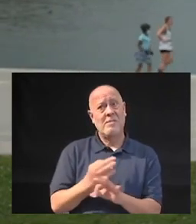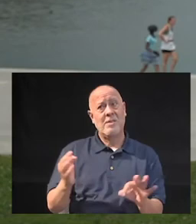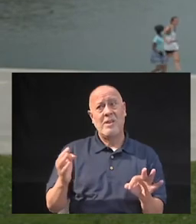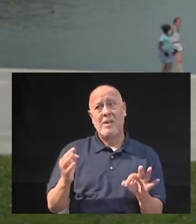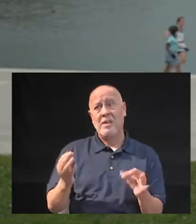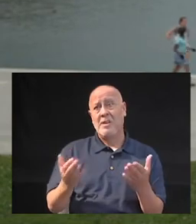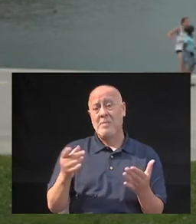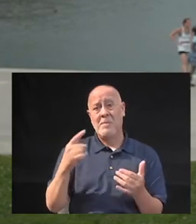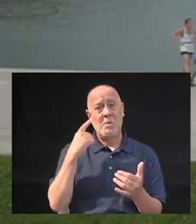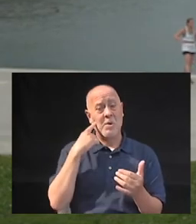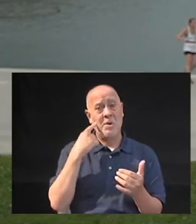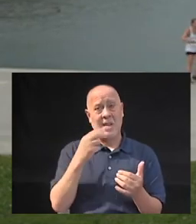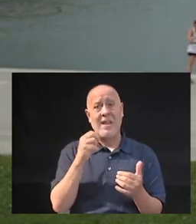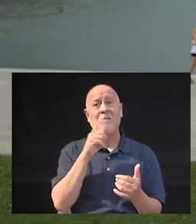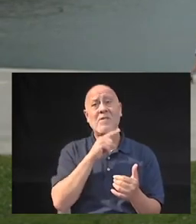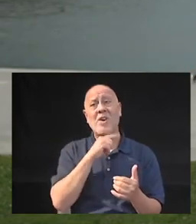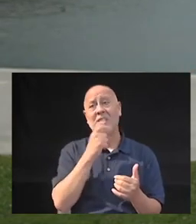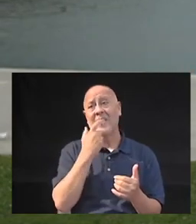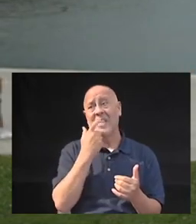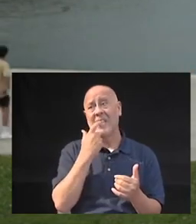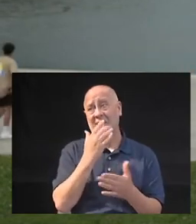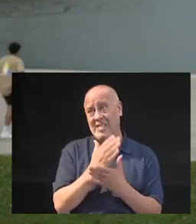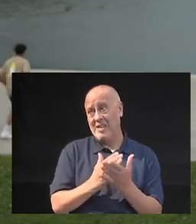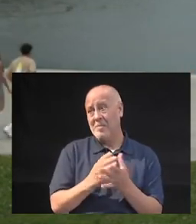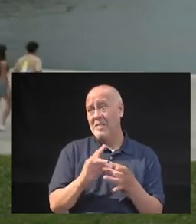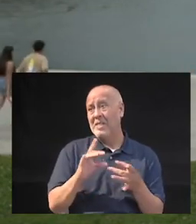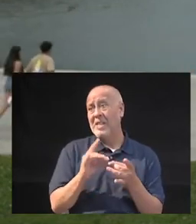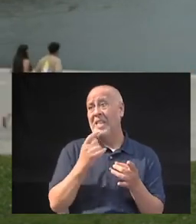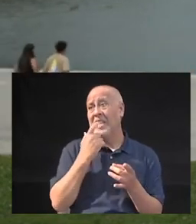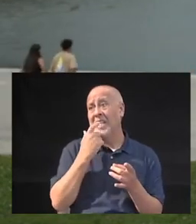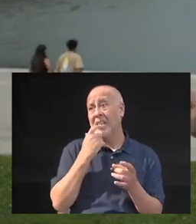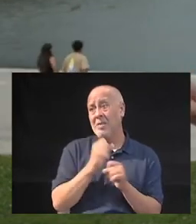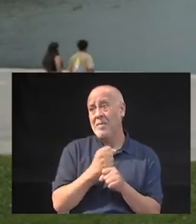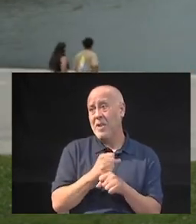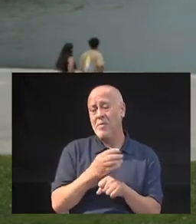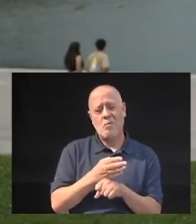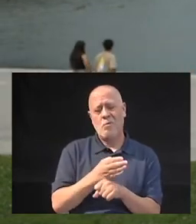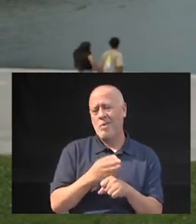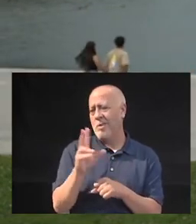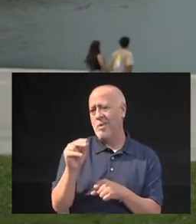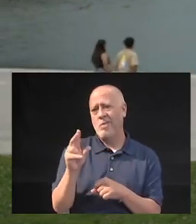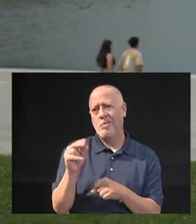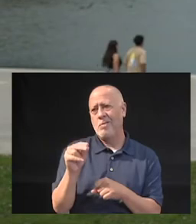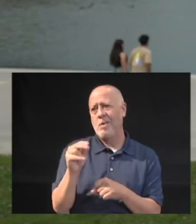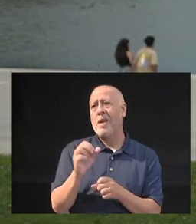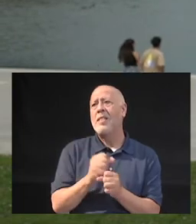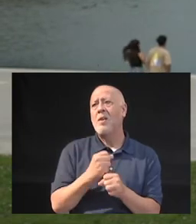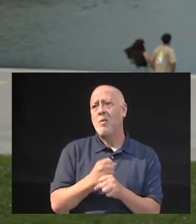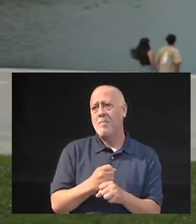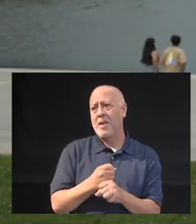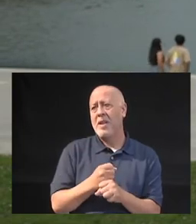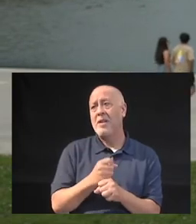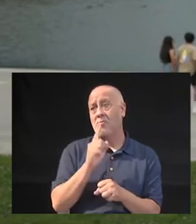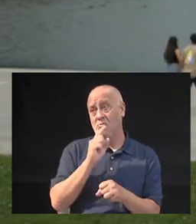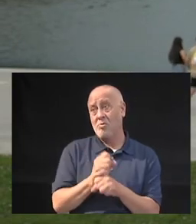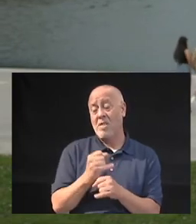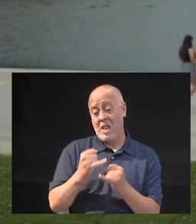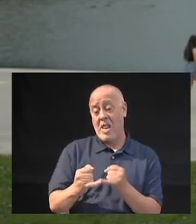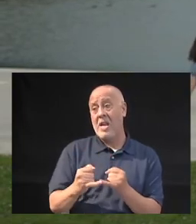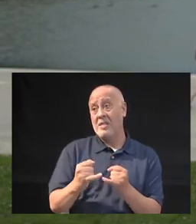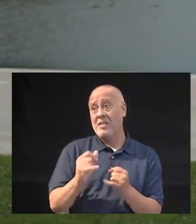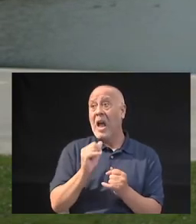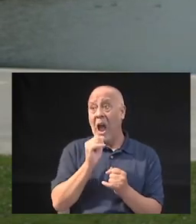heard that Washington had false teeth. Some of us have been told that those teeth were made of wood. They weren't. They were made, in fact, the last